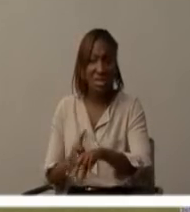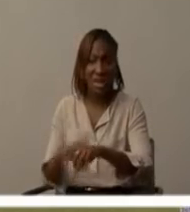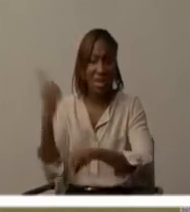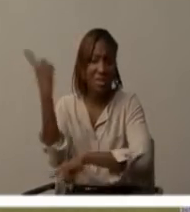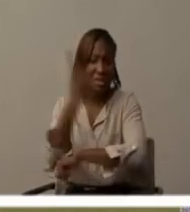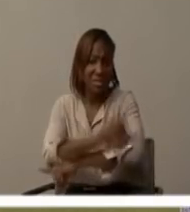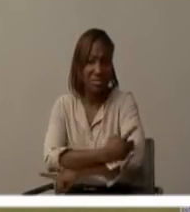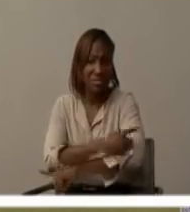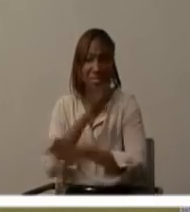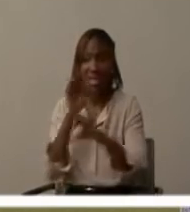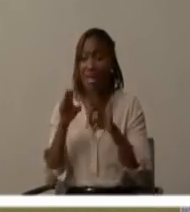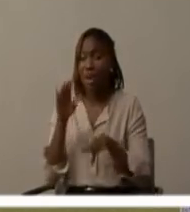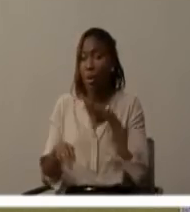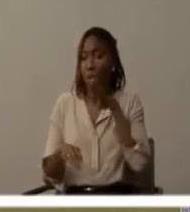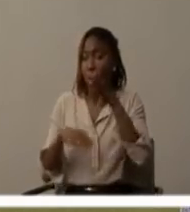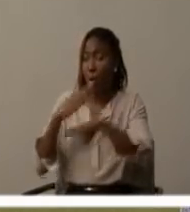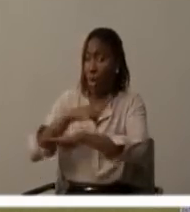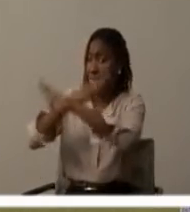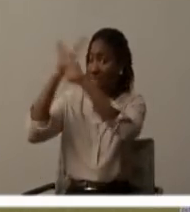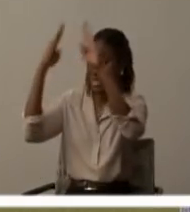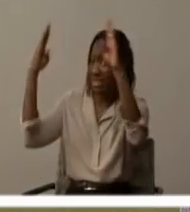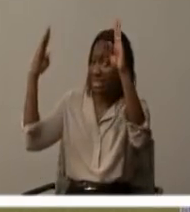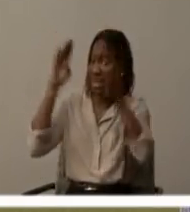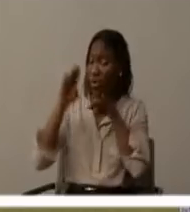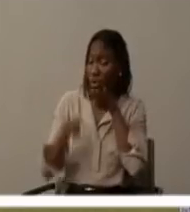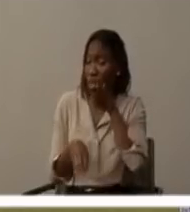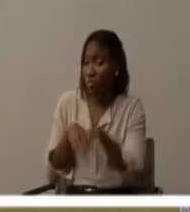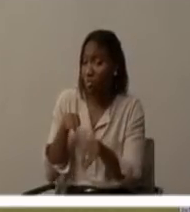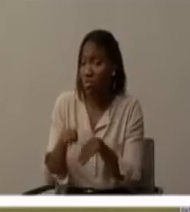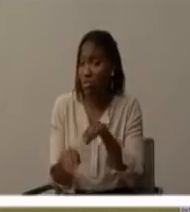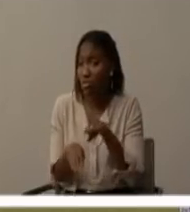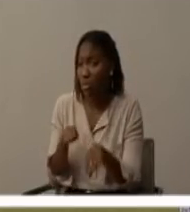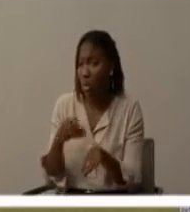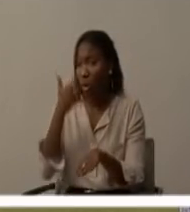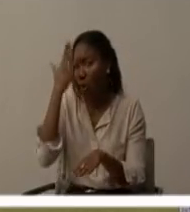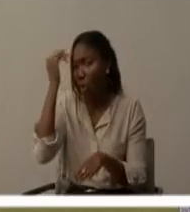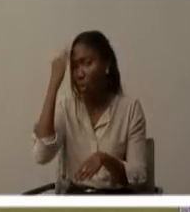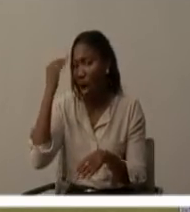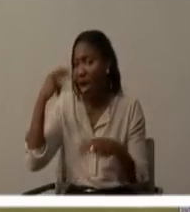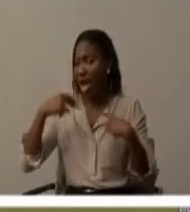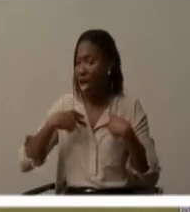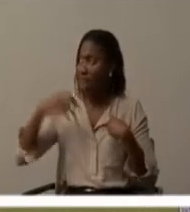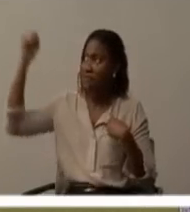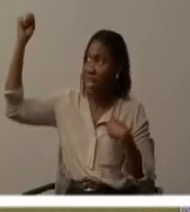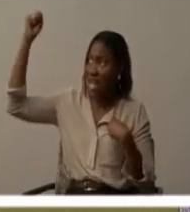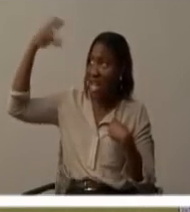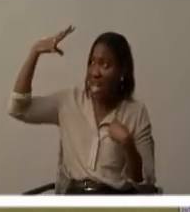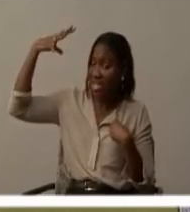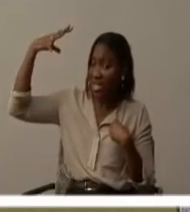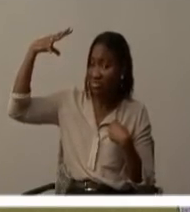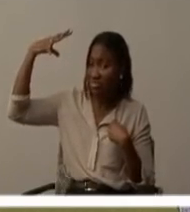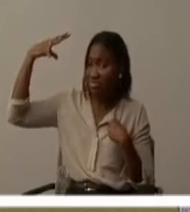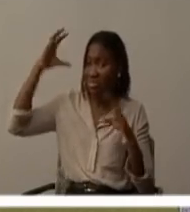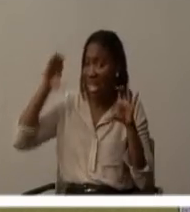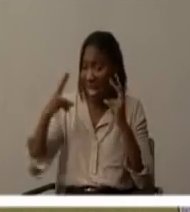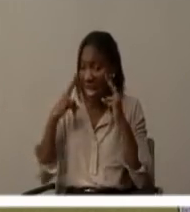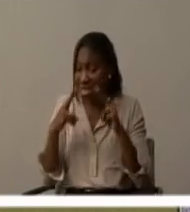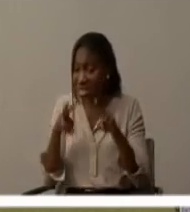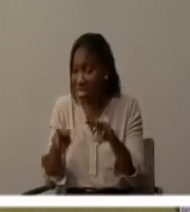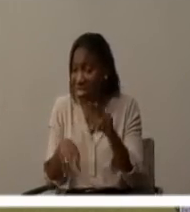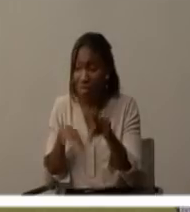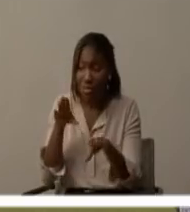in the daytime without stumbling, because he has the light of this world to see by. But if he